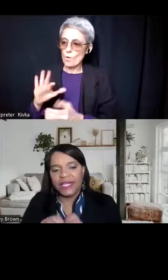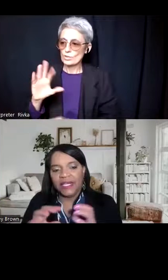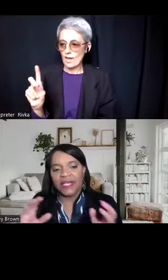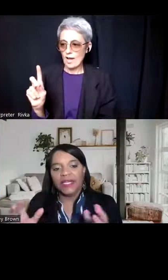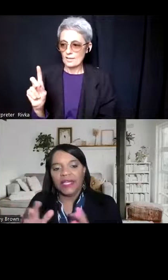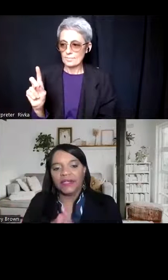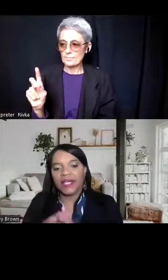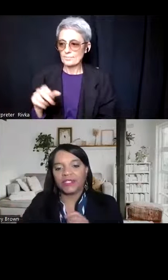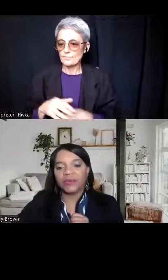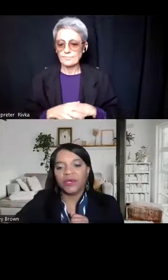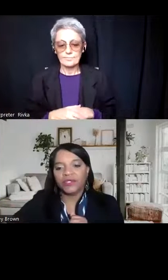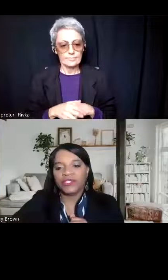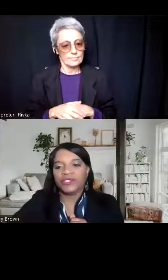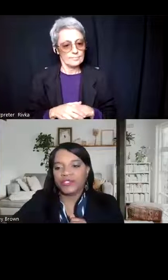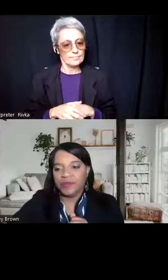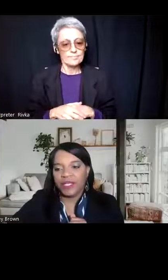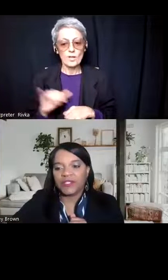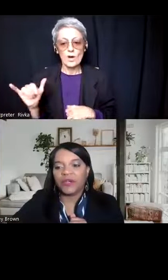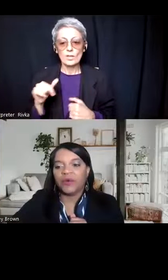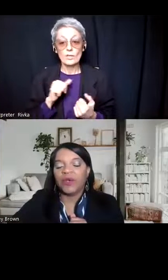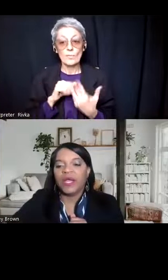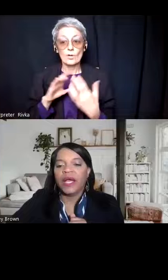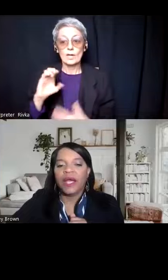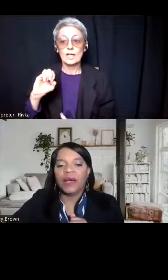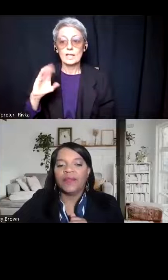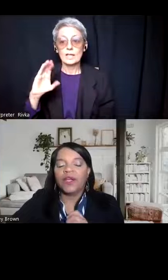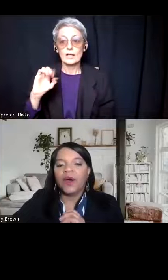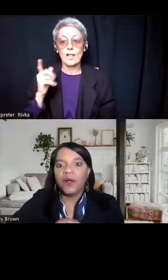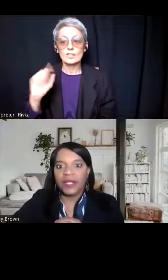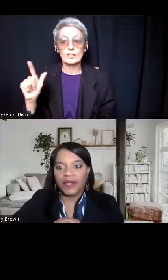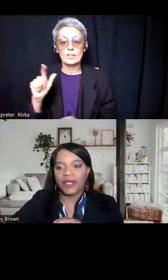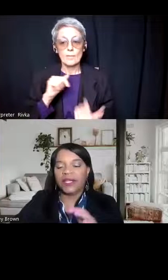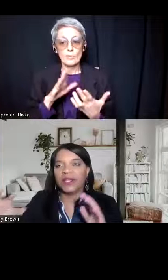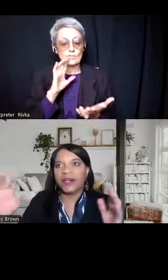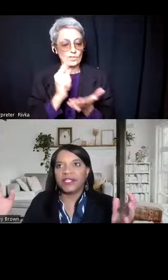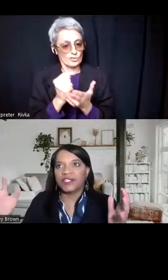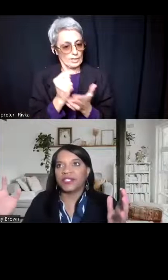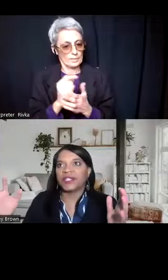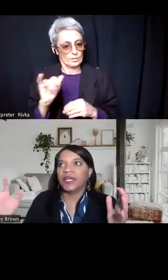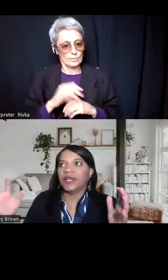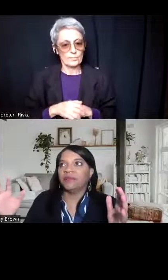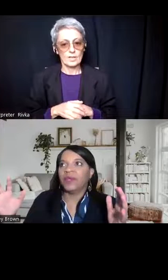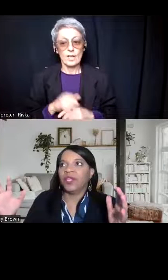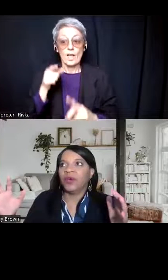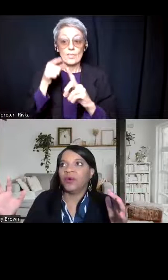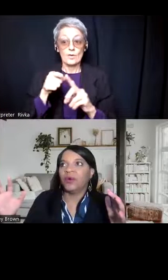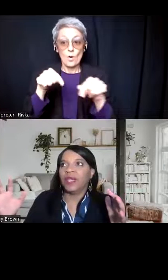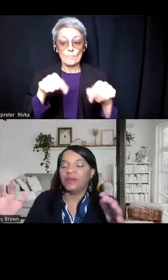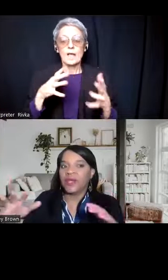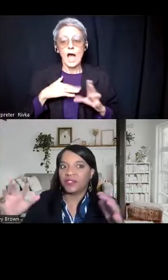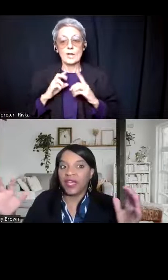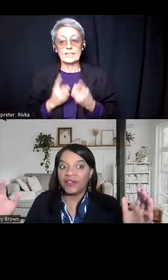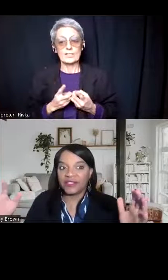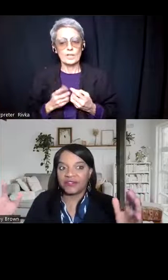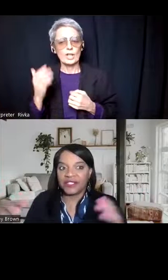And then taking an ecological approach to treatment. So the goal here, and in our district,